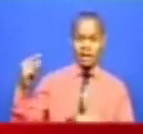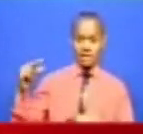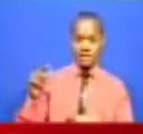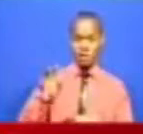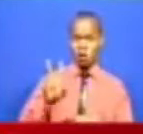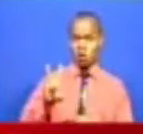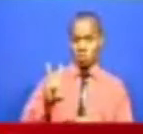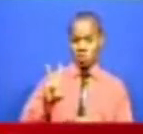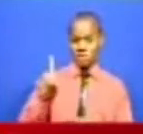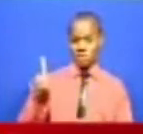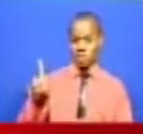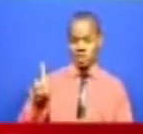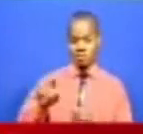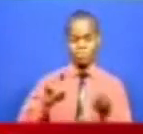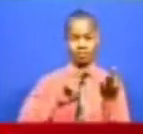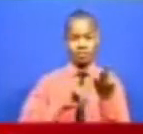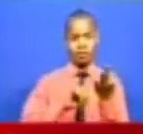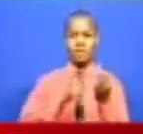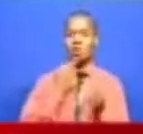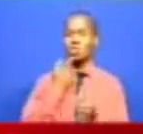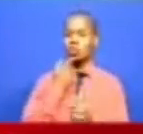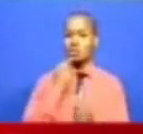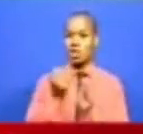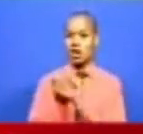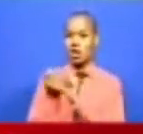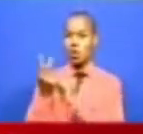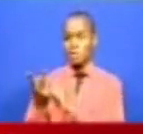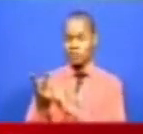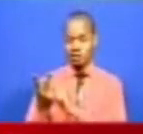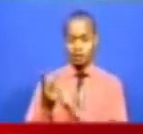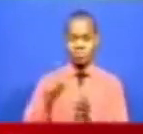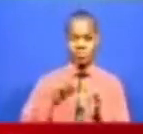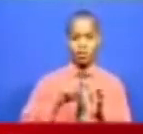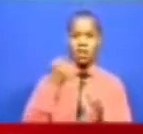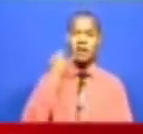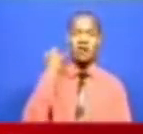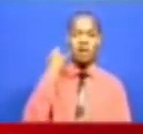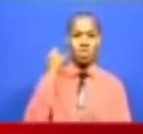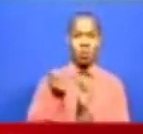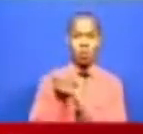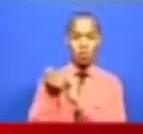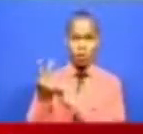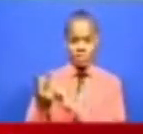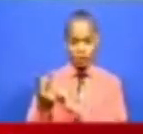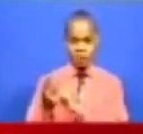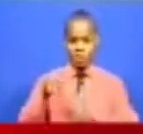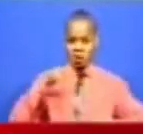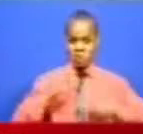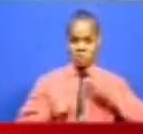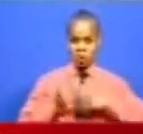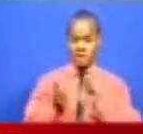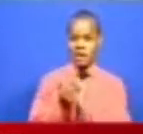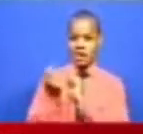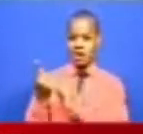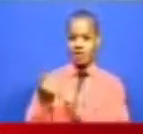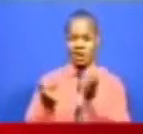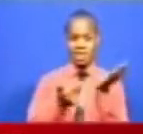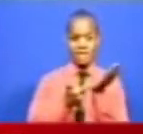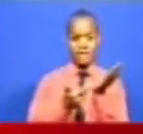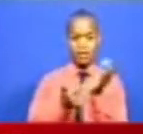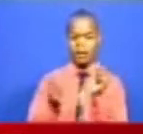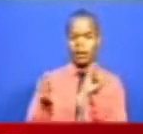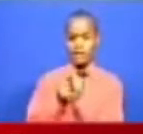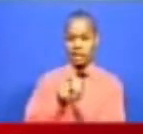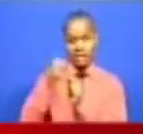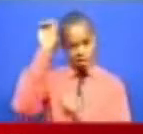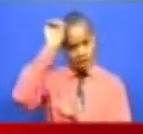21, Turkana 12, Nakuru 12, Busia 11, Taita Taveta 10, Kiambu